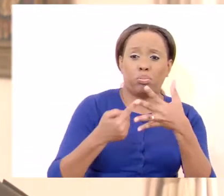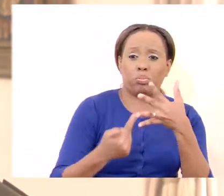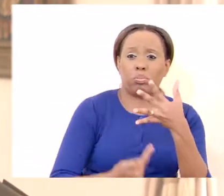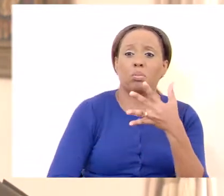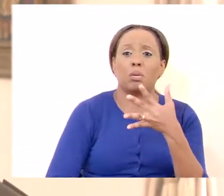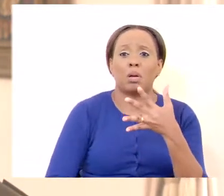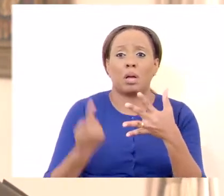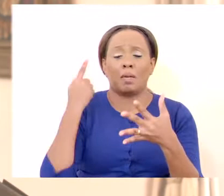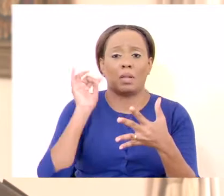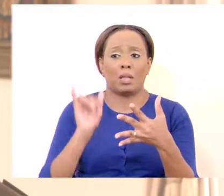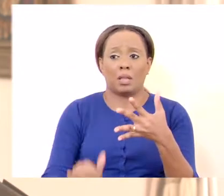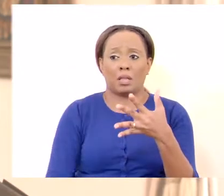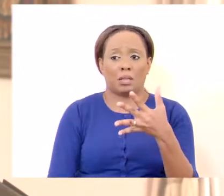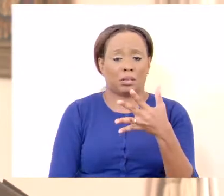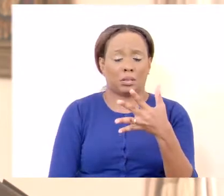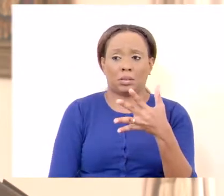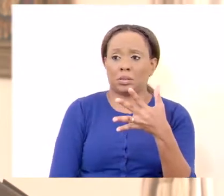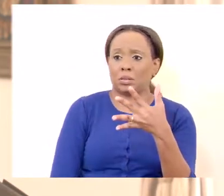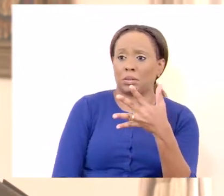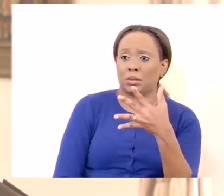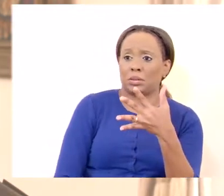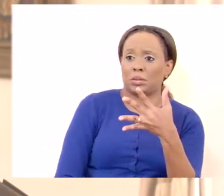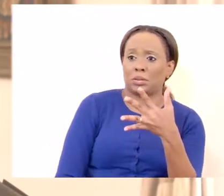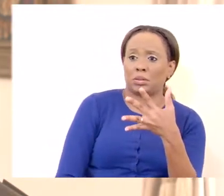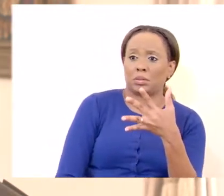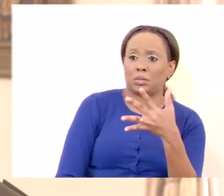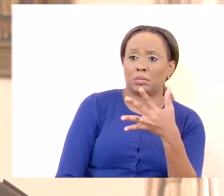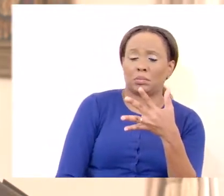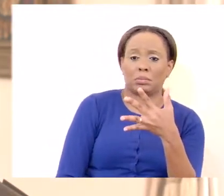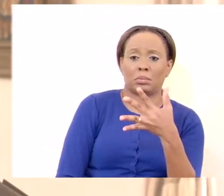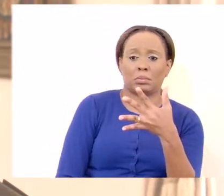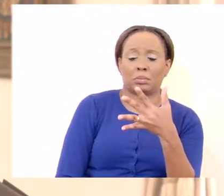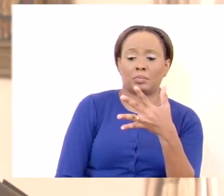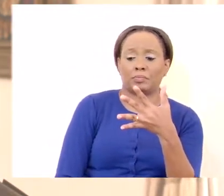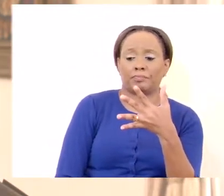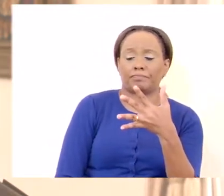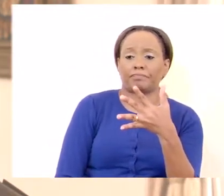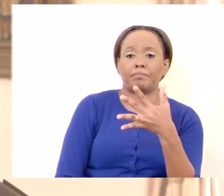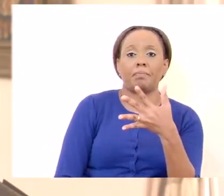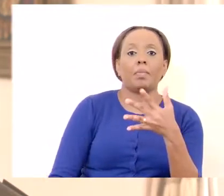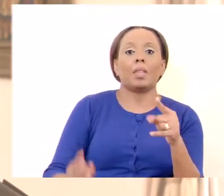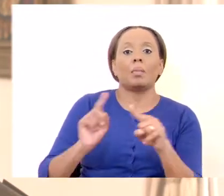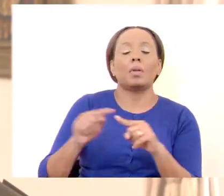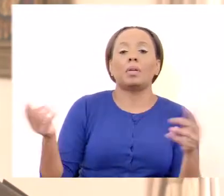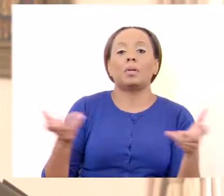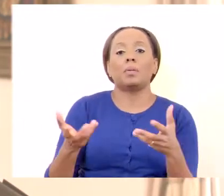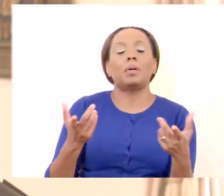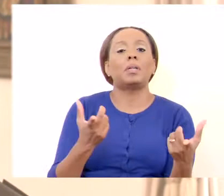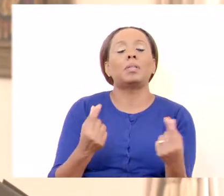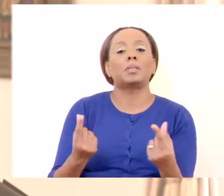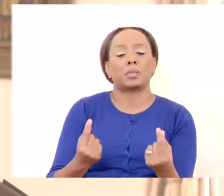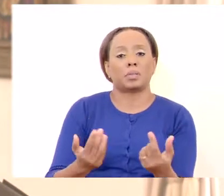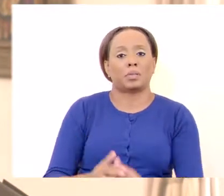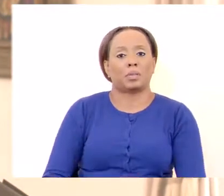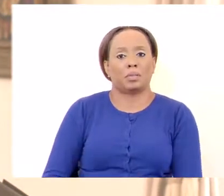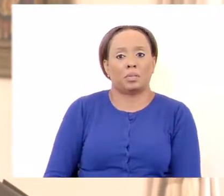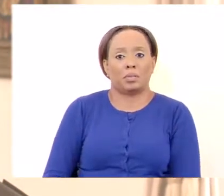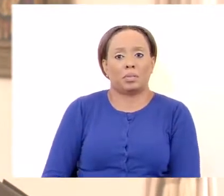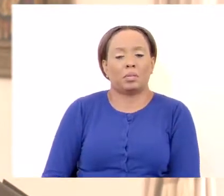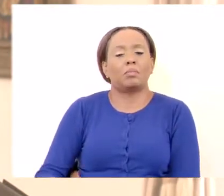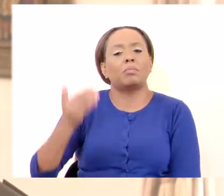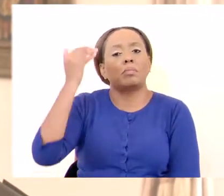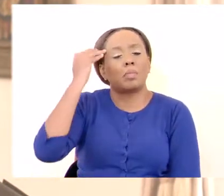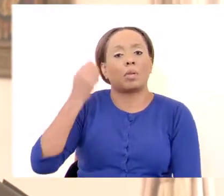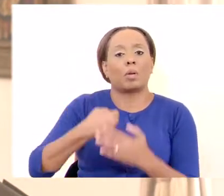disorder. It is still very rare, but the message to us all is we know that COVID is in our